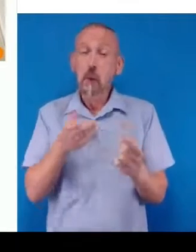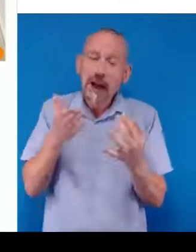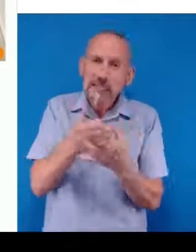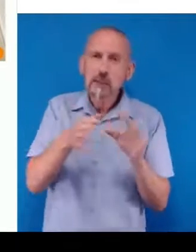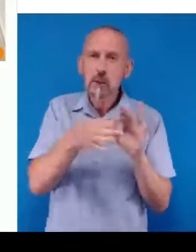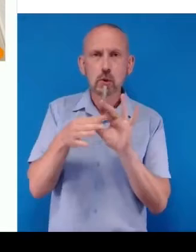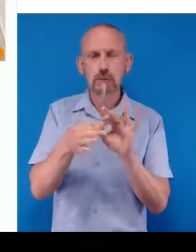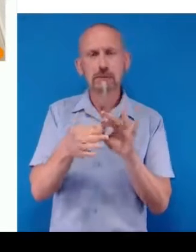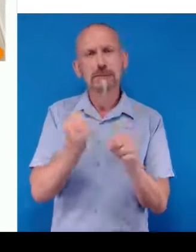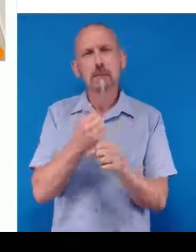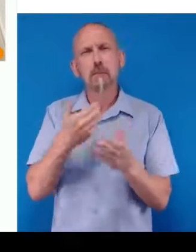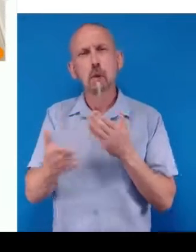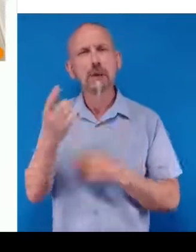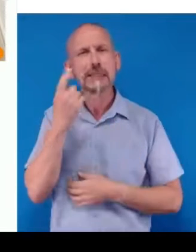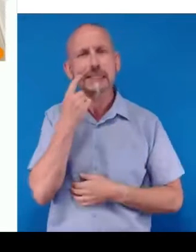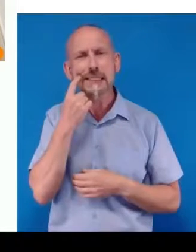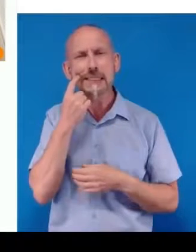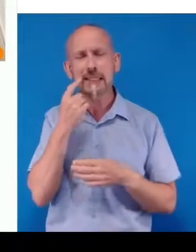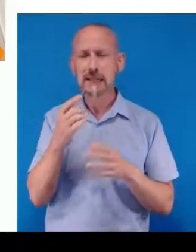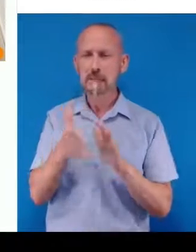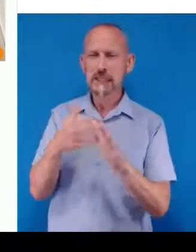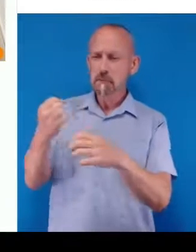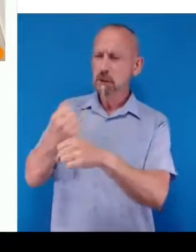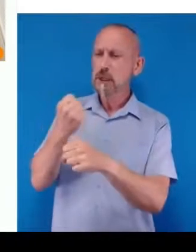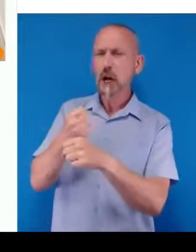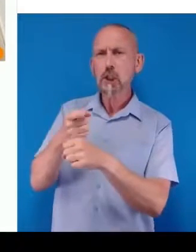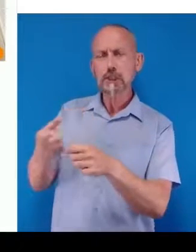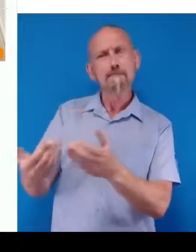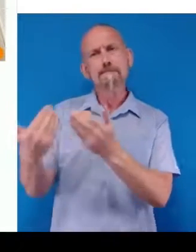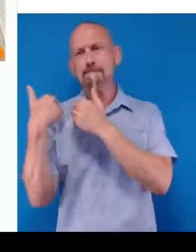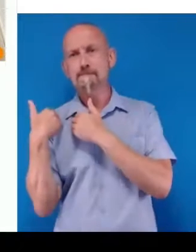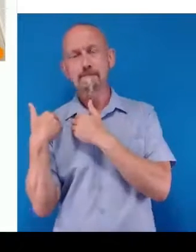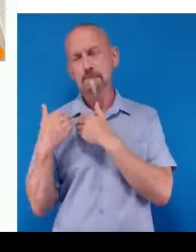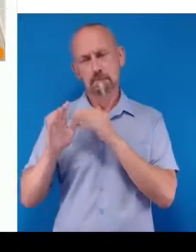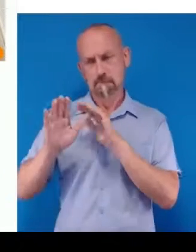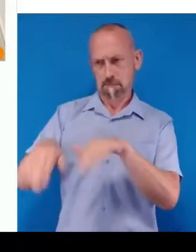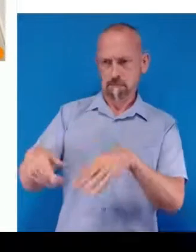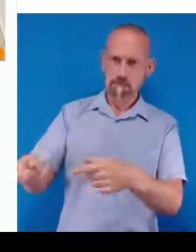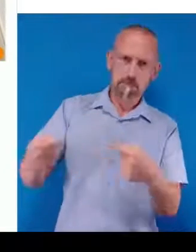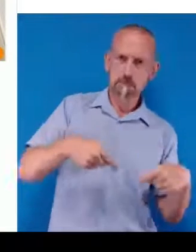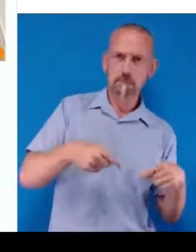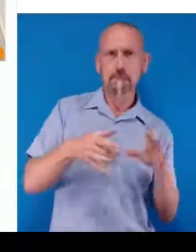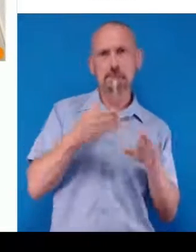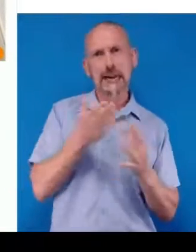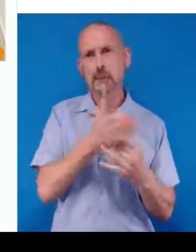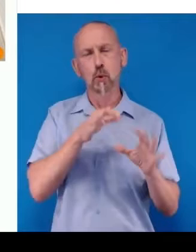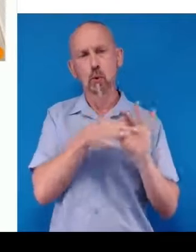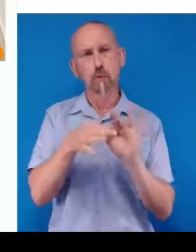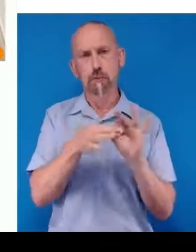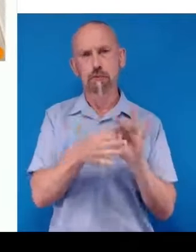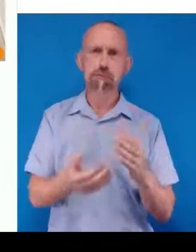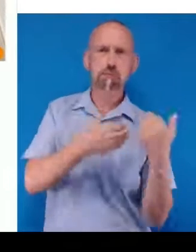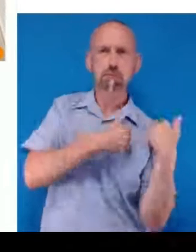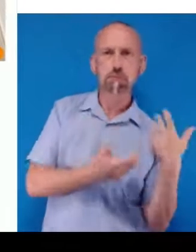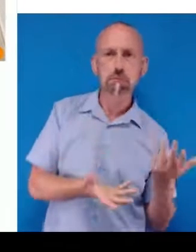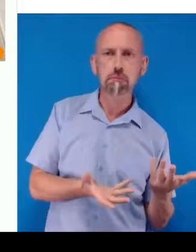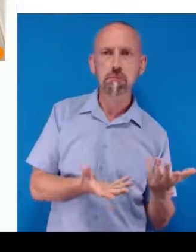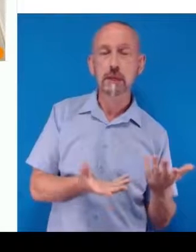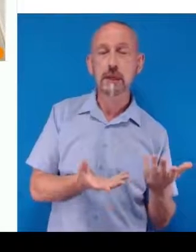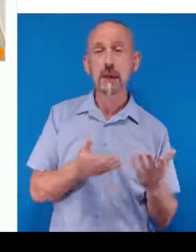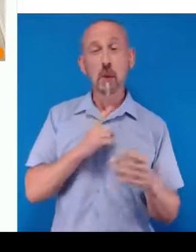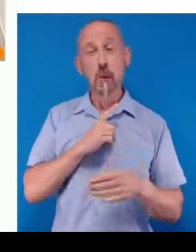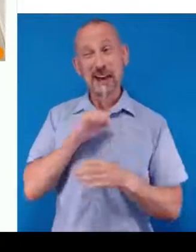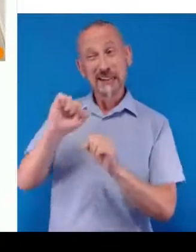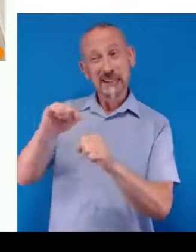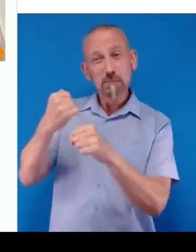production side. A lot of my colleagues in the production world, if I'm honest, find accessibility a headache,